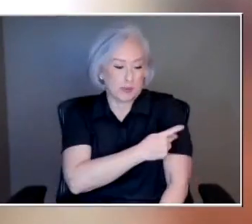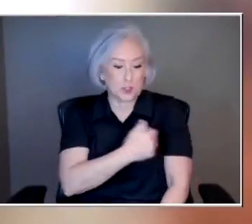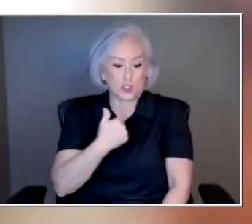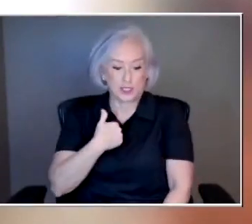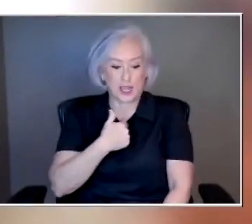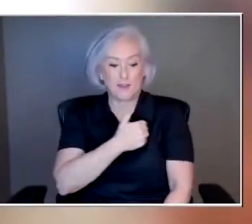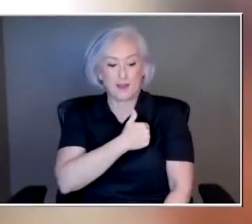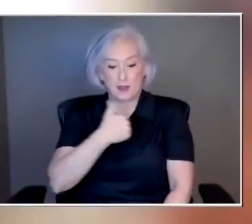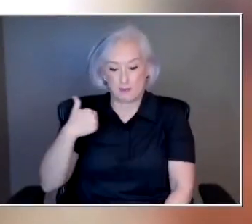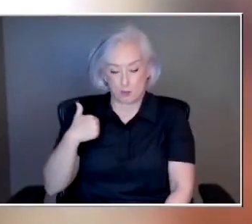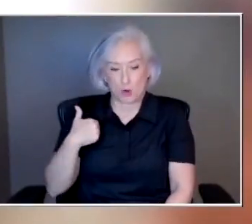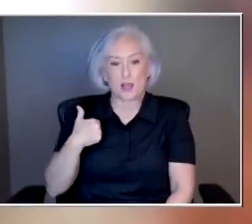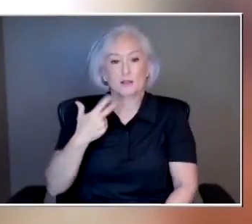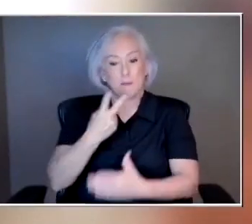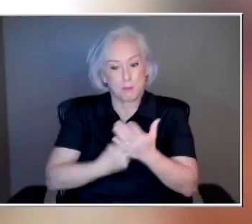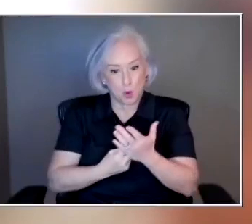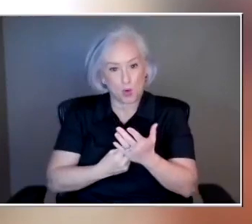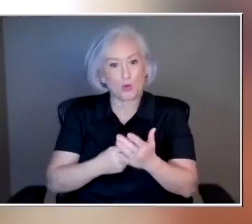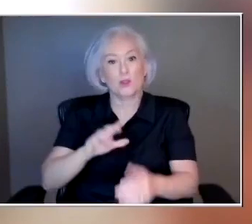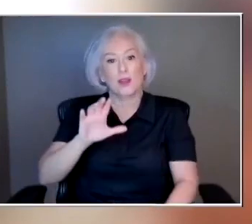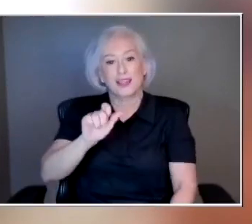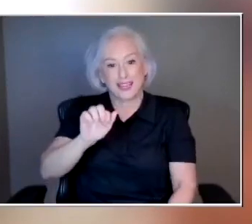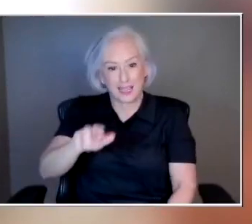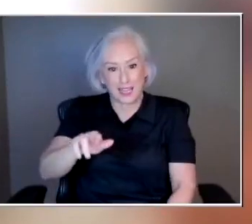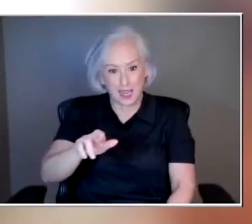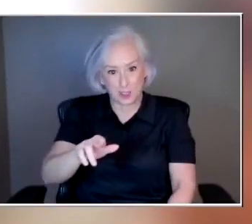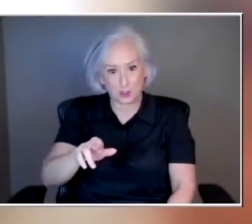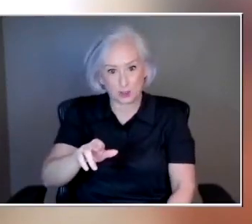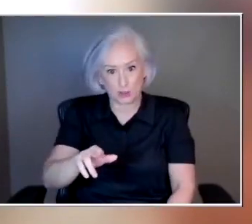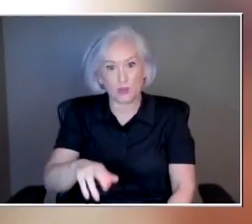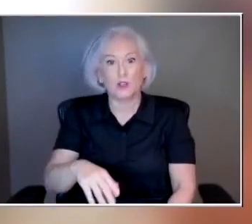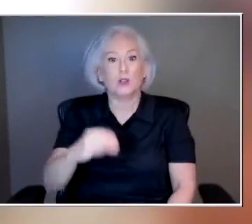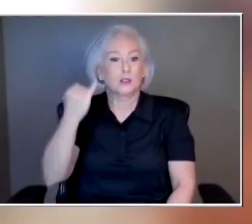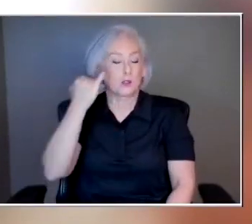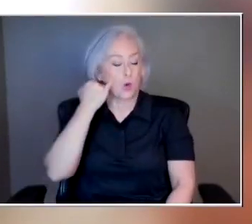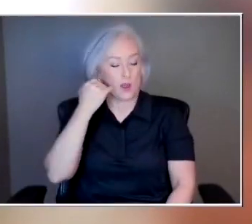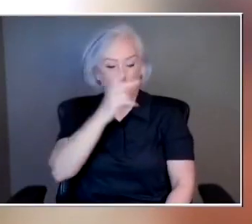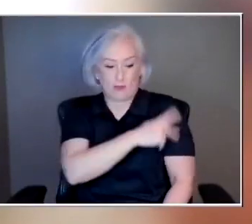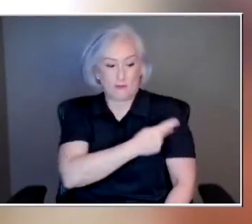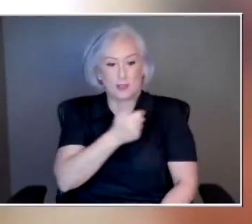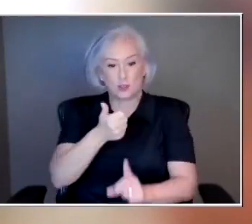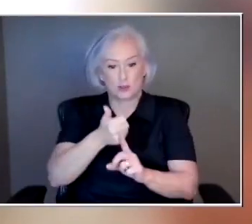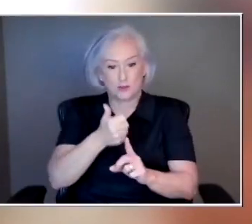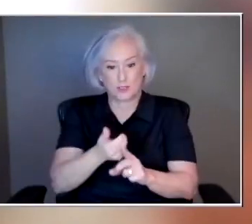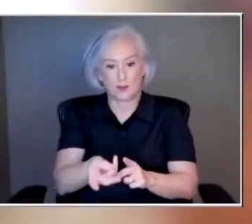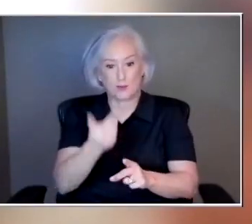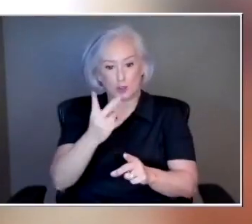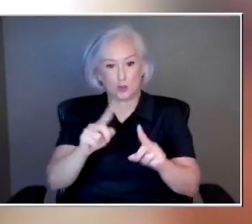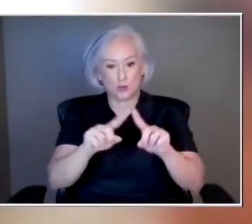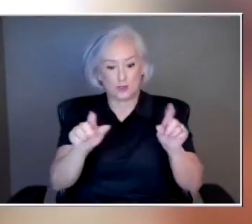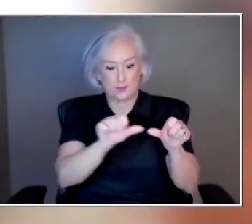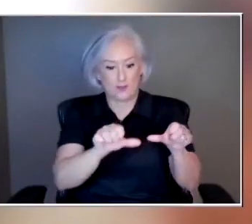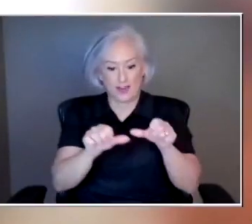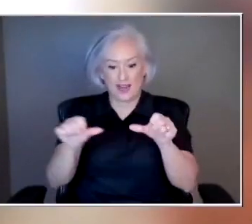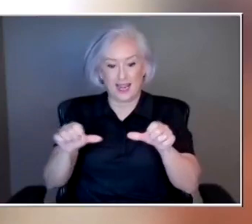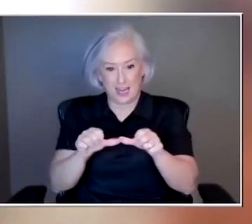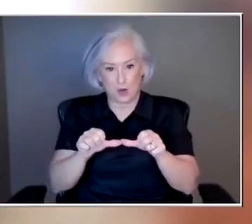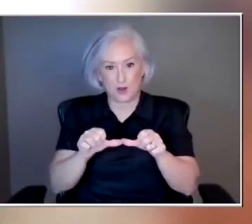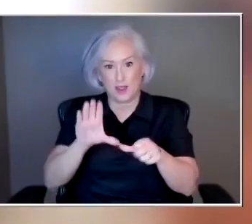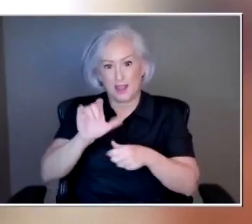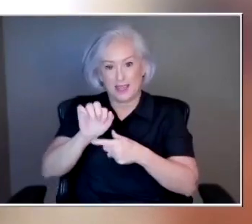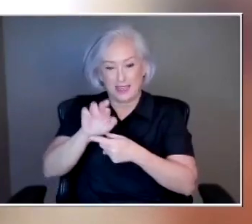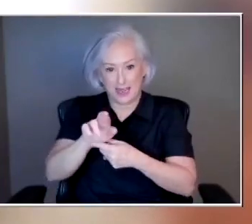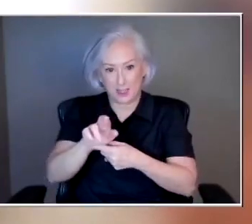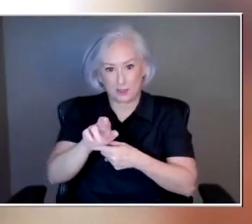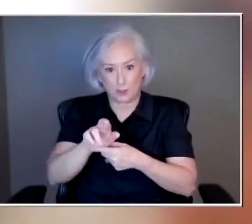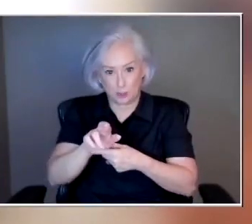it's the same principle that if a patient presents with 2 areas of cancer in 2 breasts, then we should test